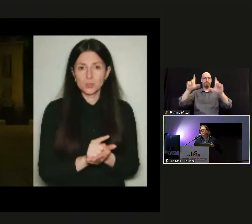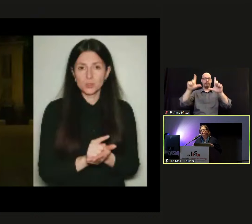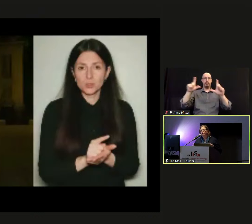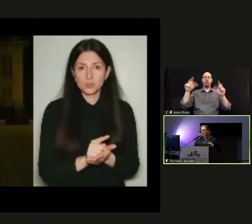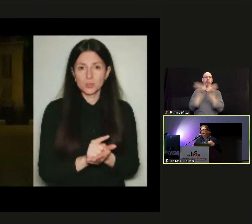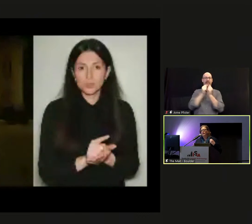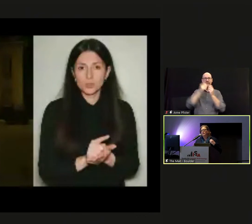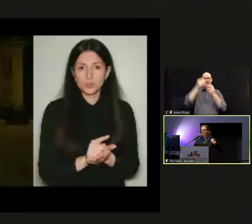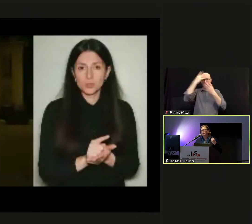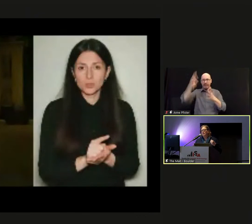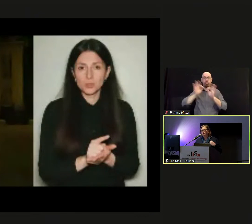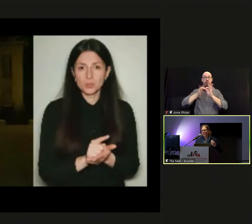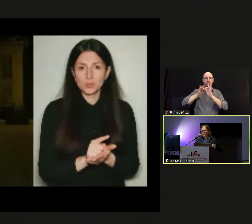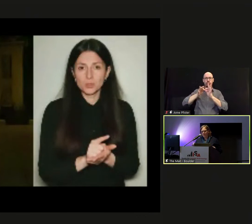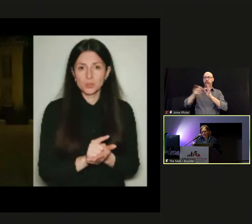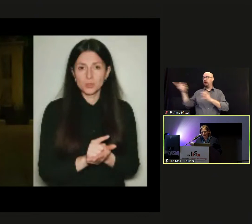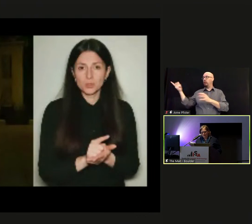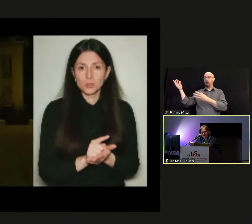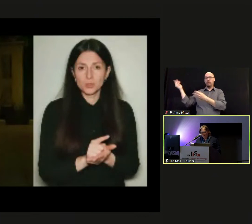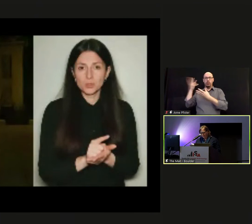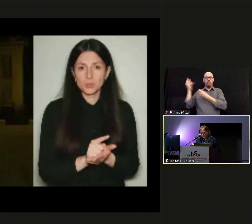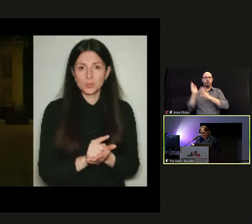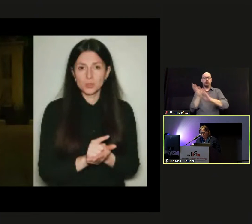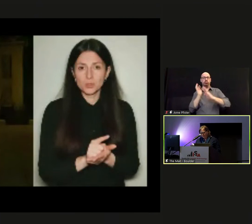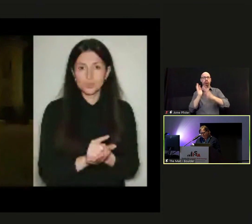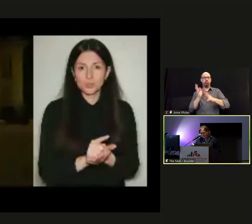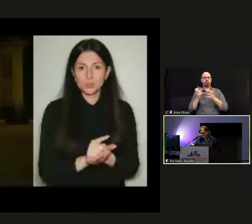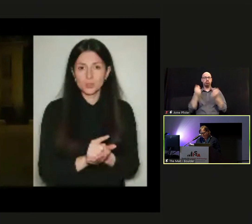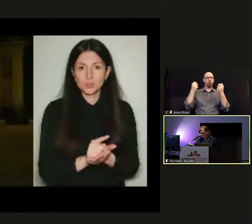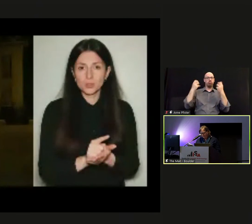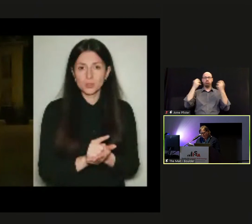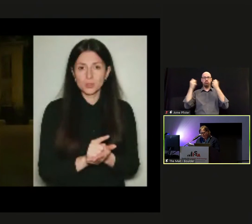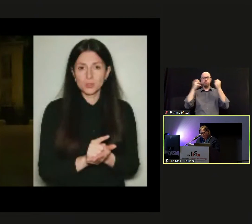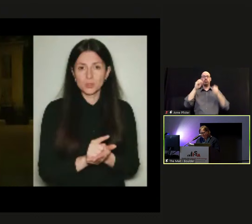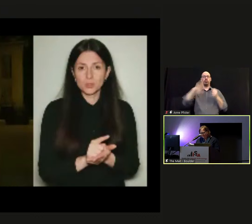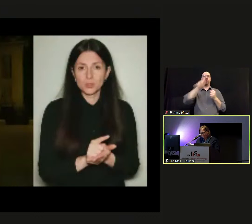and information that is presented in live streams to people.